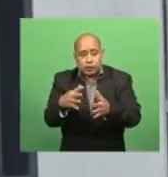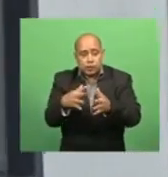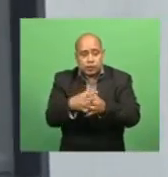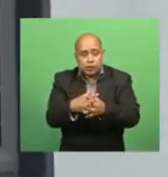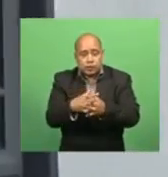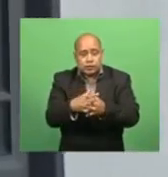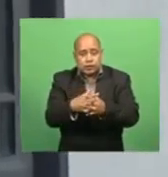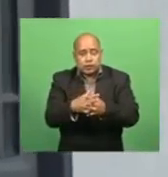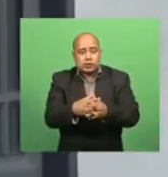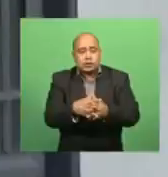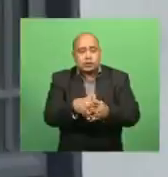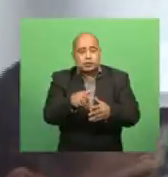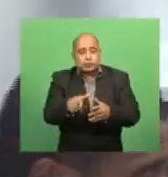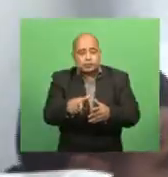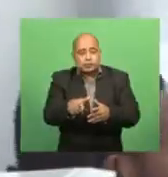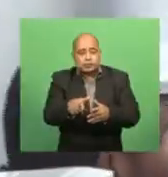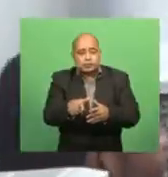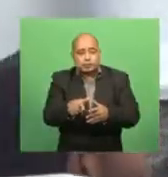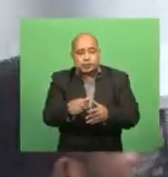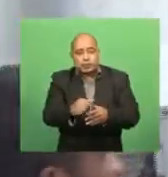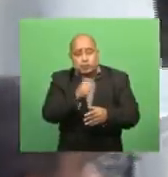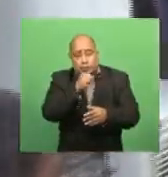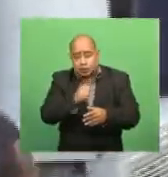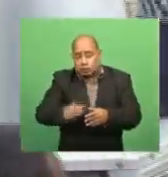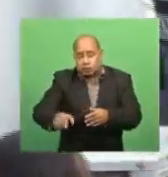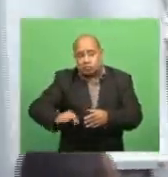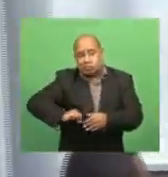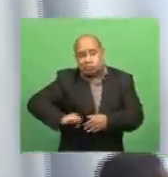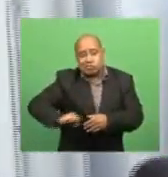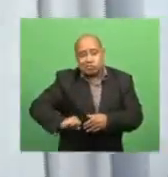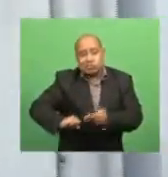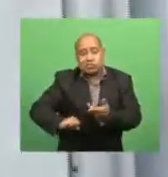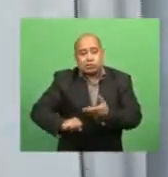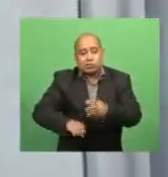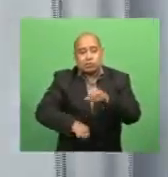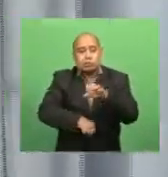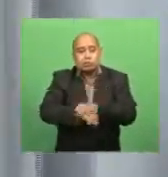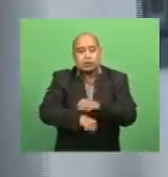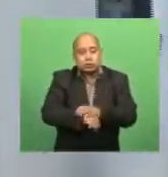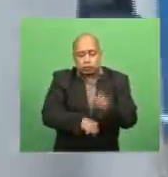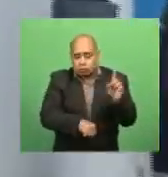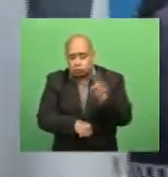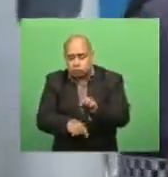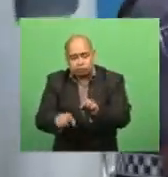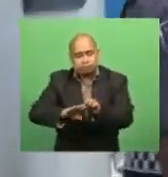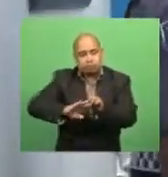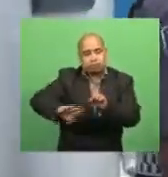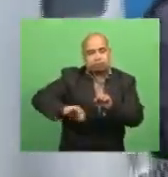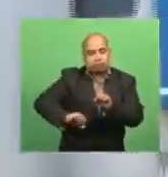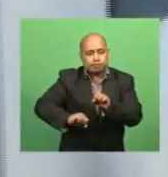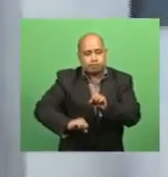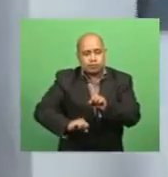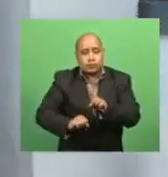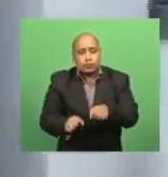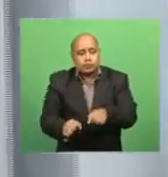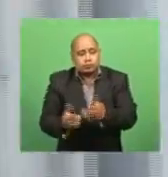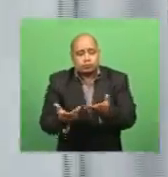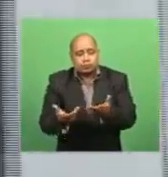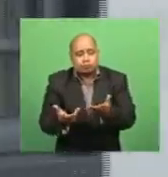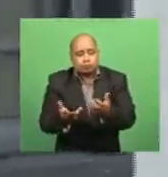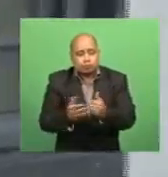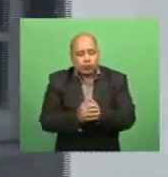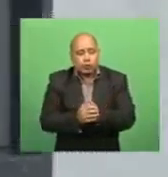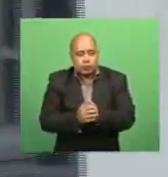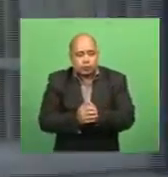Loaloa, Samuel Lomani, Tambua Sovanakalo and Tomasi Magoon were produced in court for failure to comply with orders.